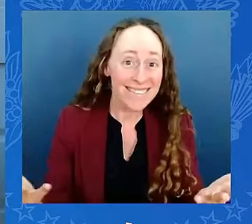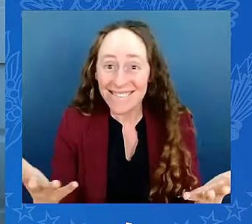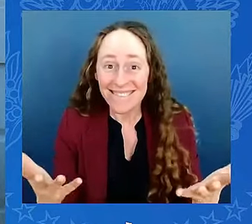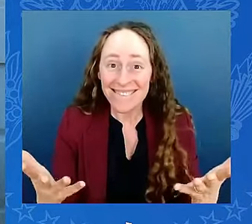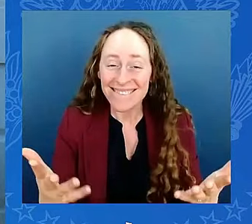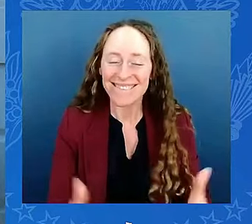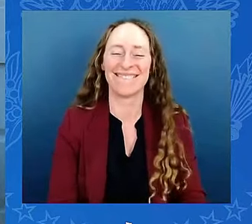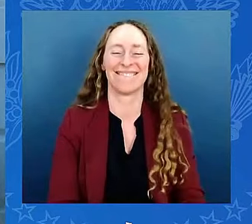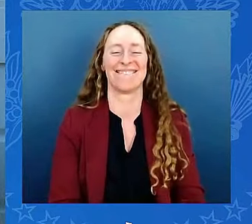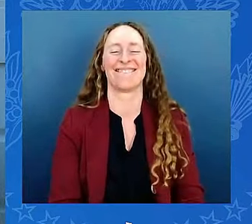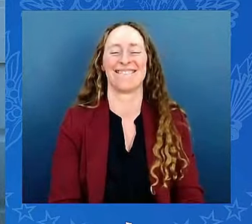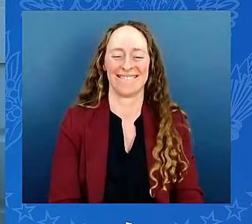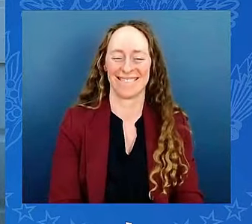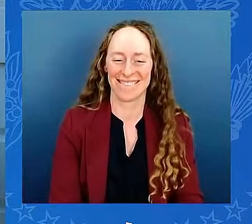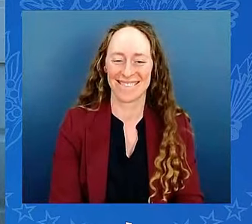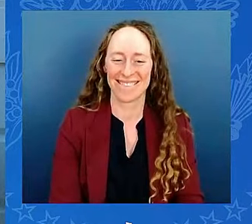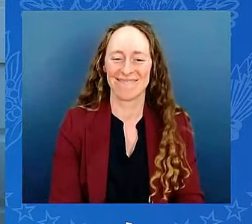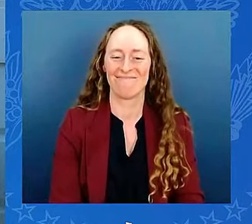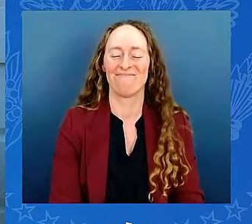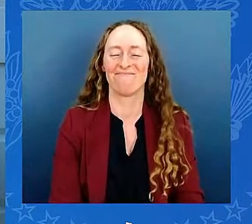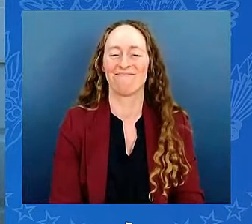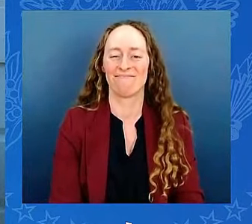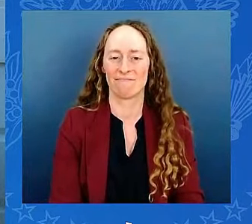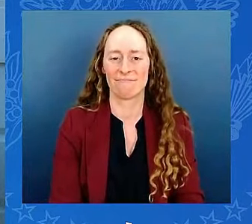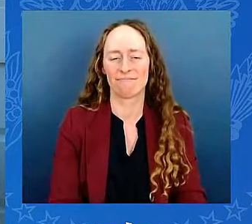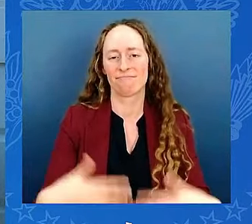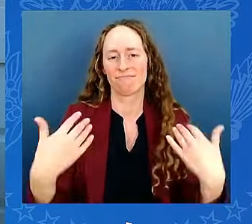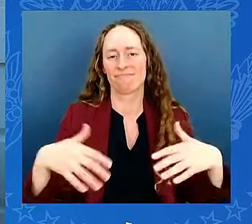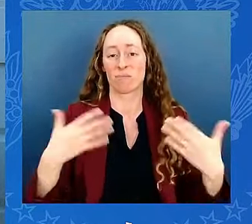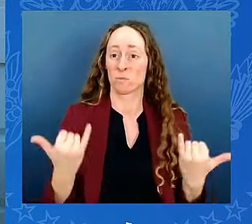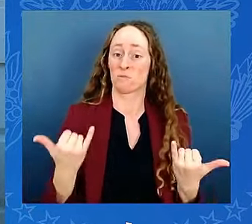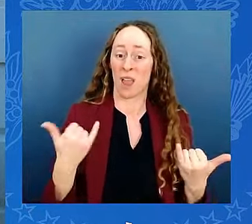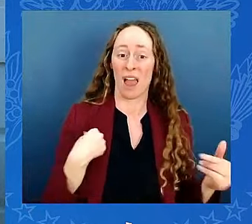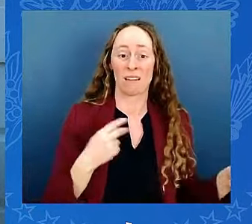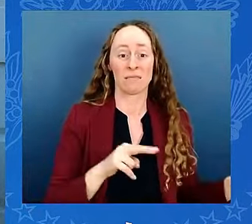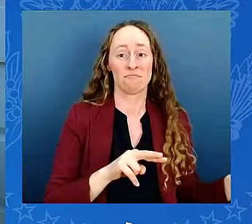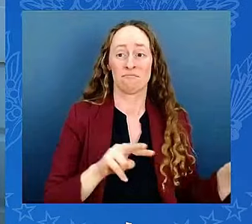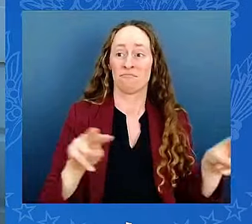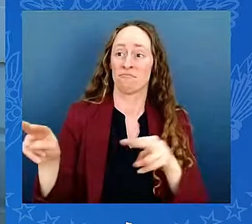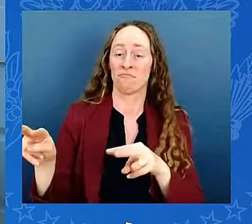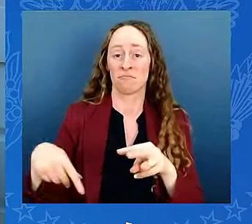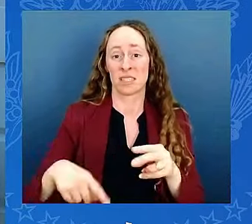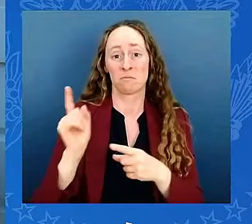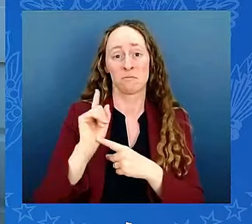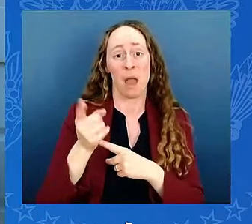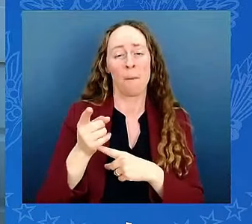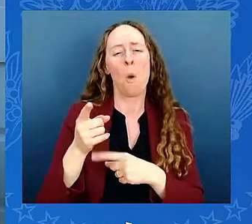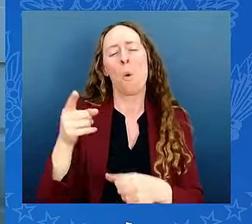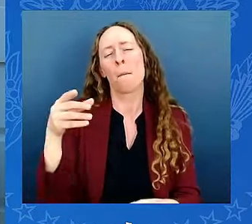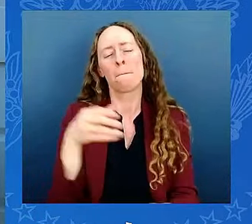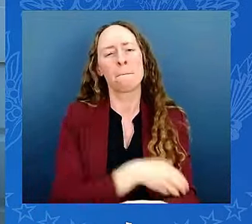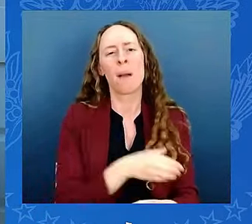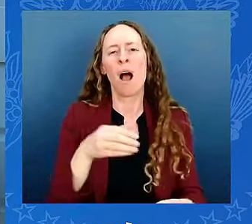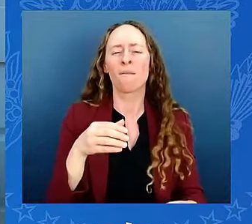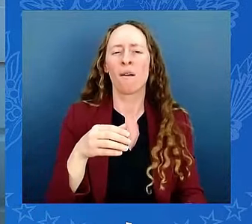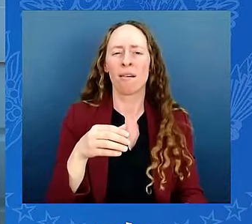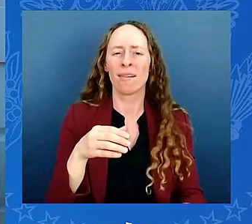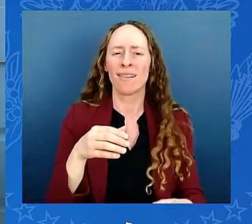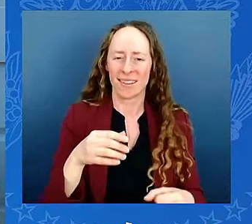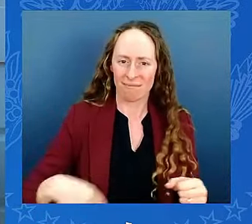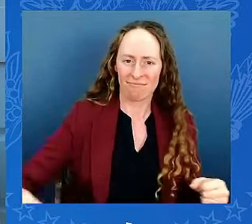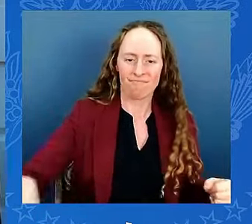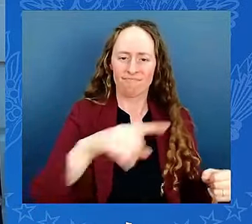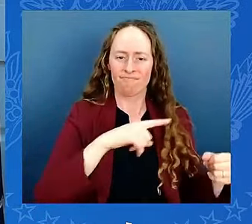What a powerful moment this is for all of us. Today, we stand together to celebrate 30 years of